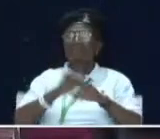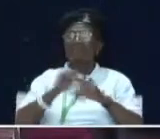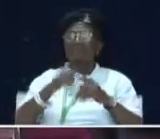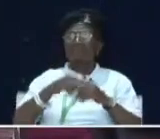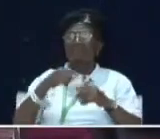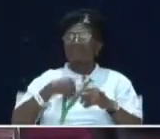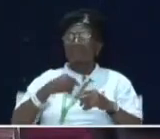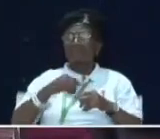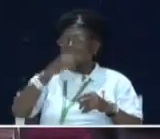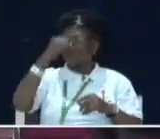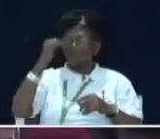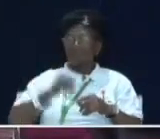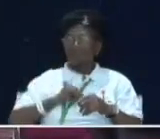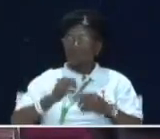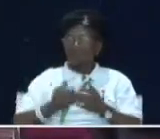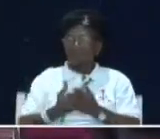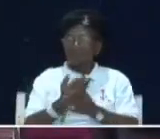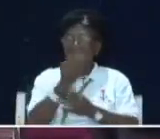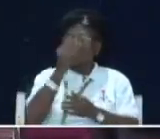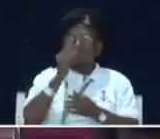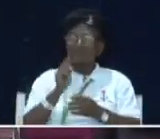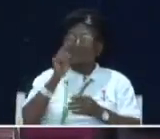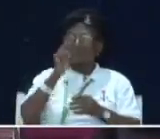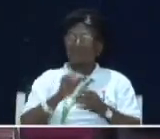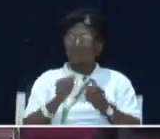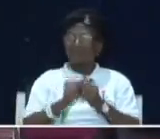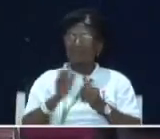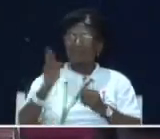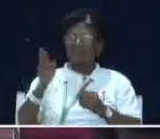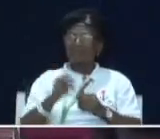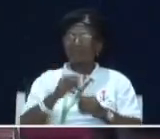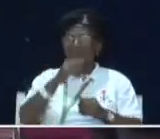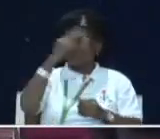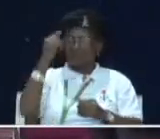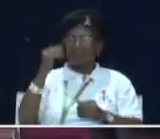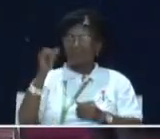her, my dad was always in the farm.